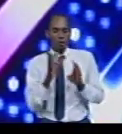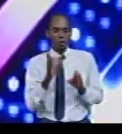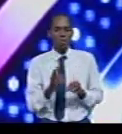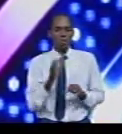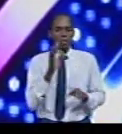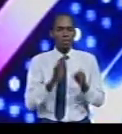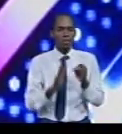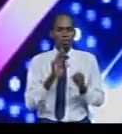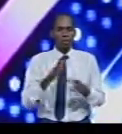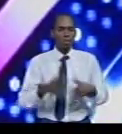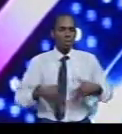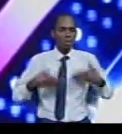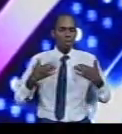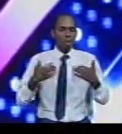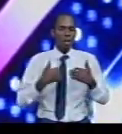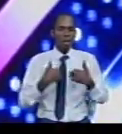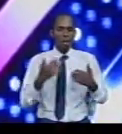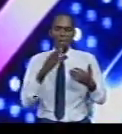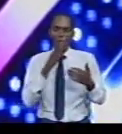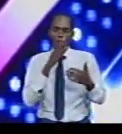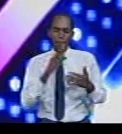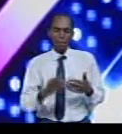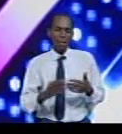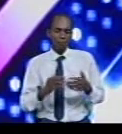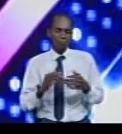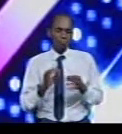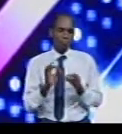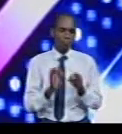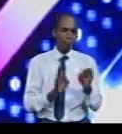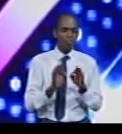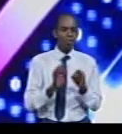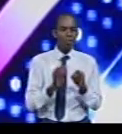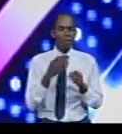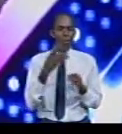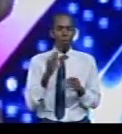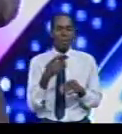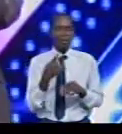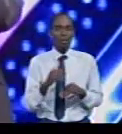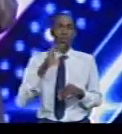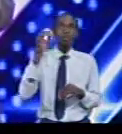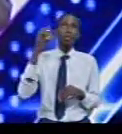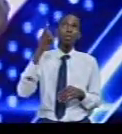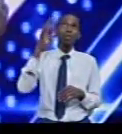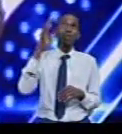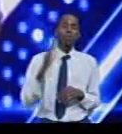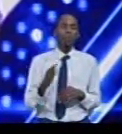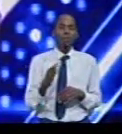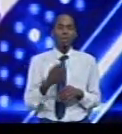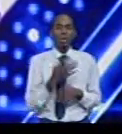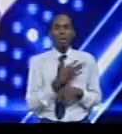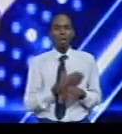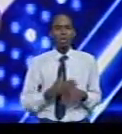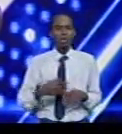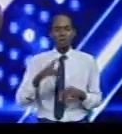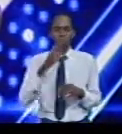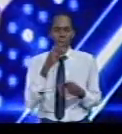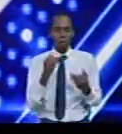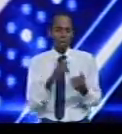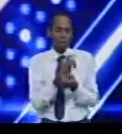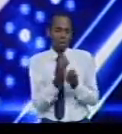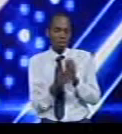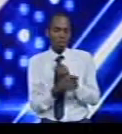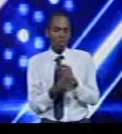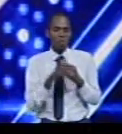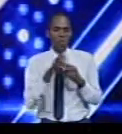been gripped by the grace of God and you are turned around, one purpose and